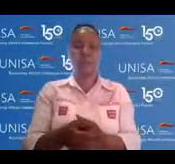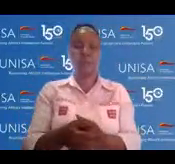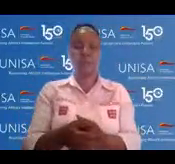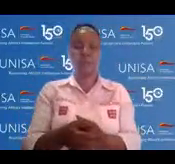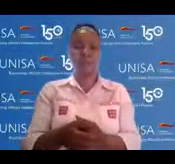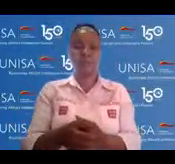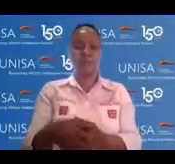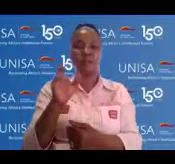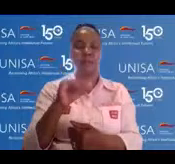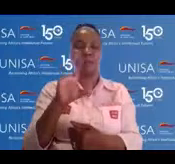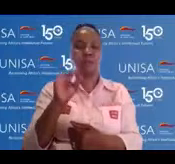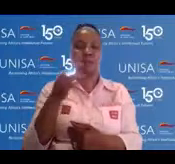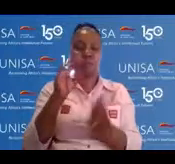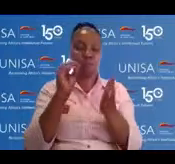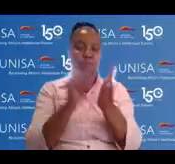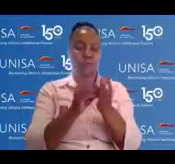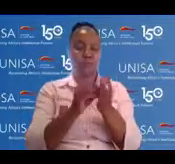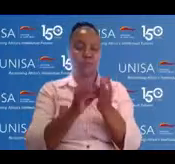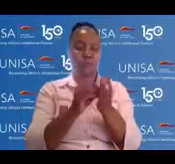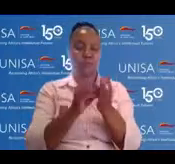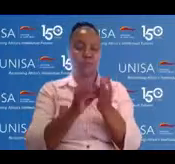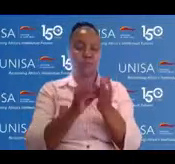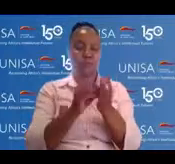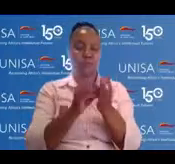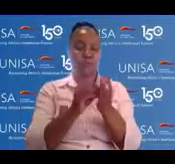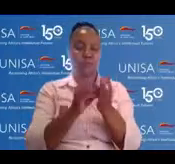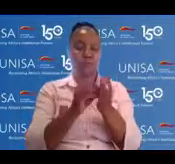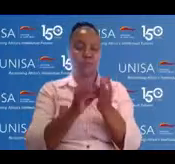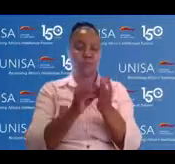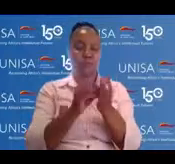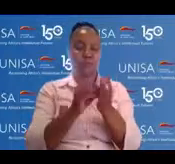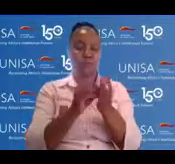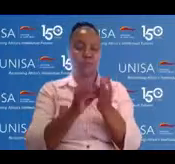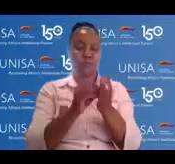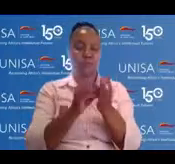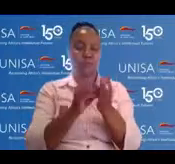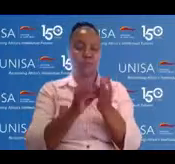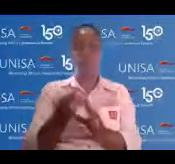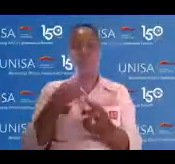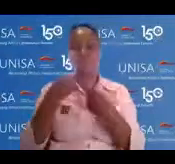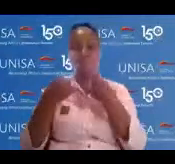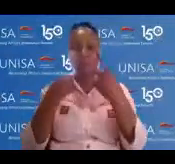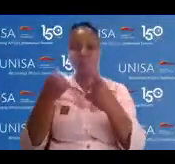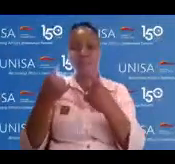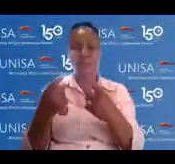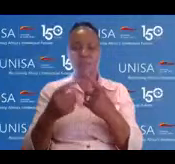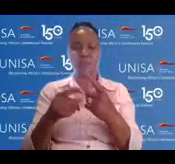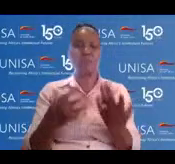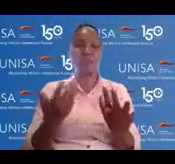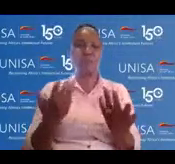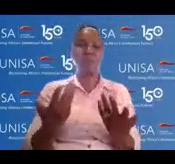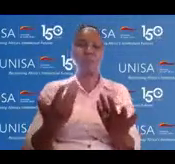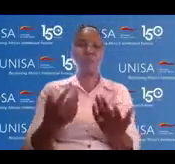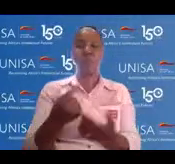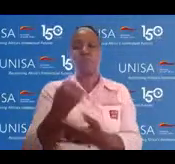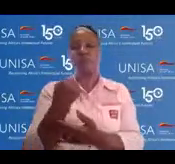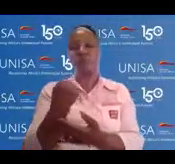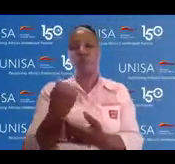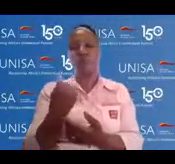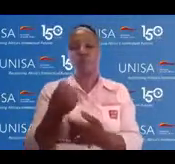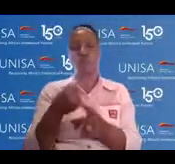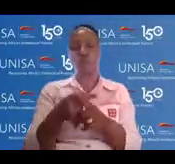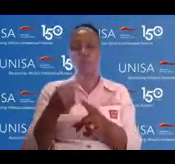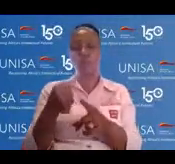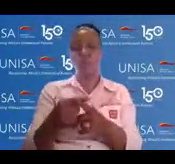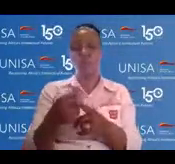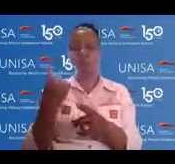me in the chat, and students, you can just go in, answer with a keyword or two, and we'll see this word cloud